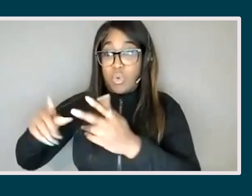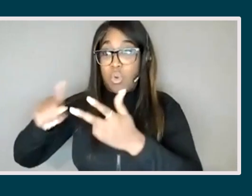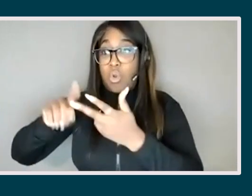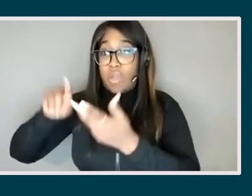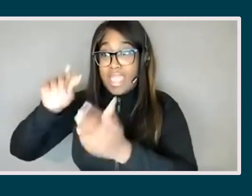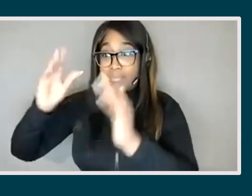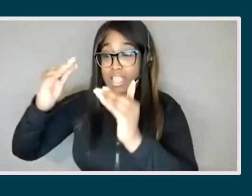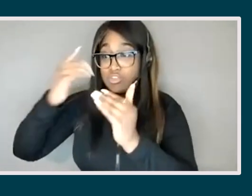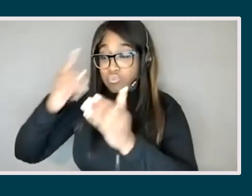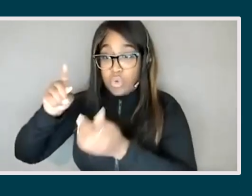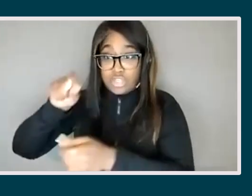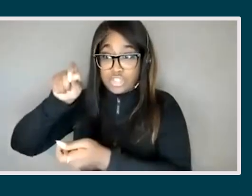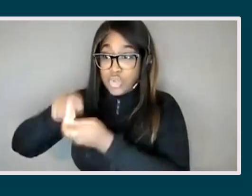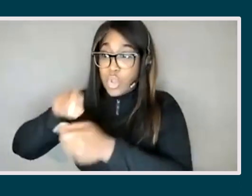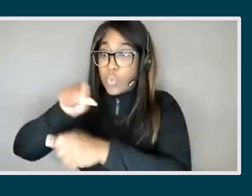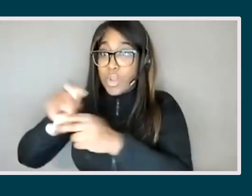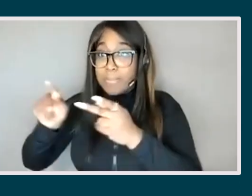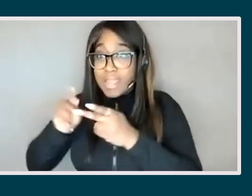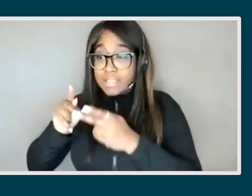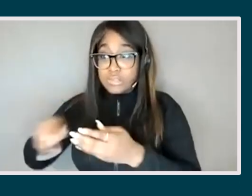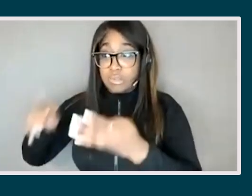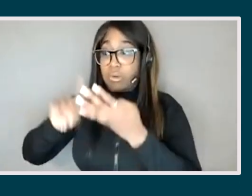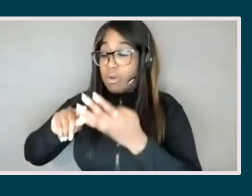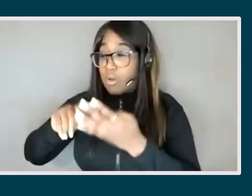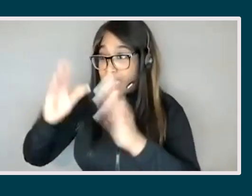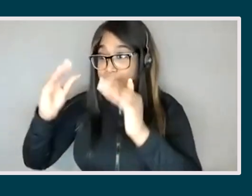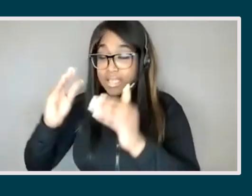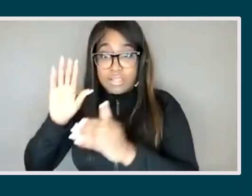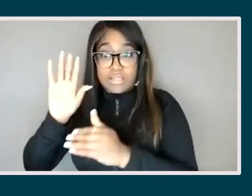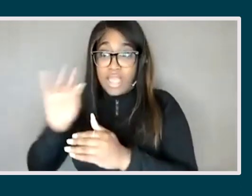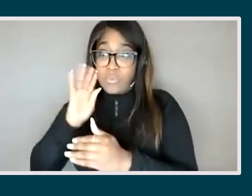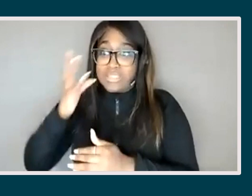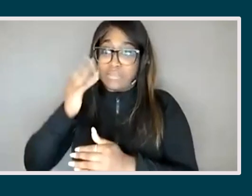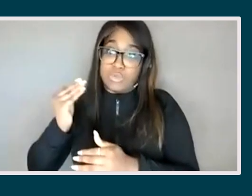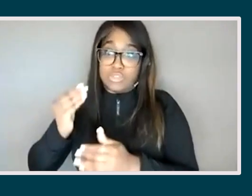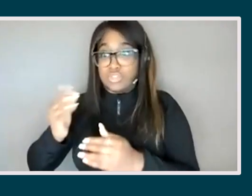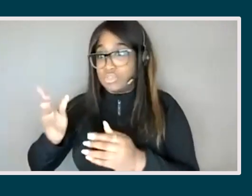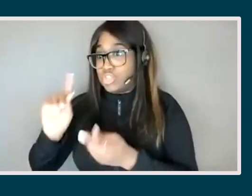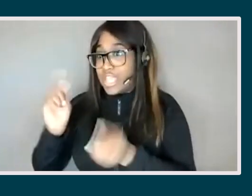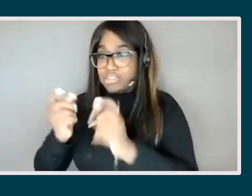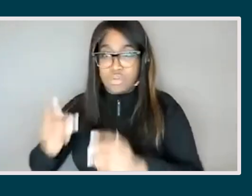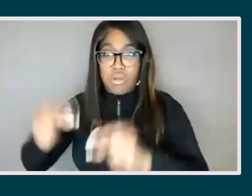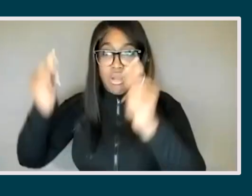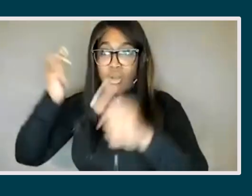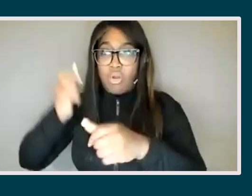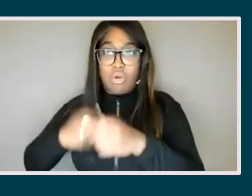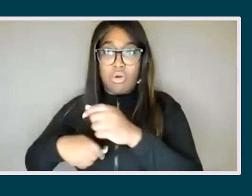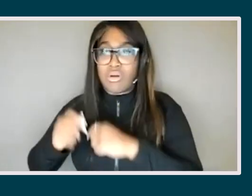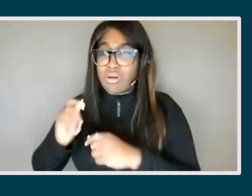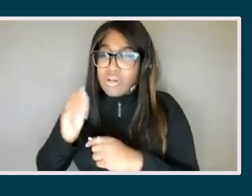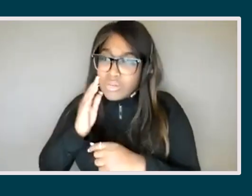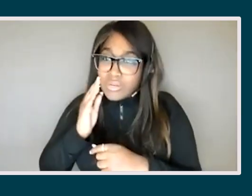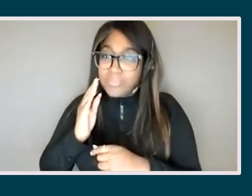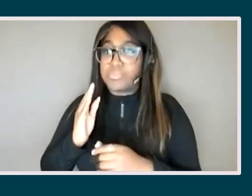workplace, or an expectation that I will experience change overnight. Or I think, as we've been